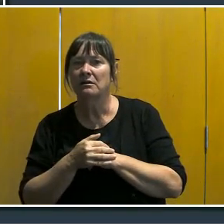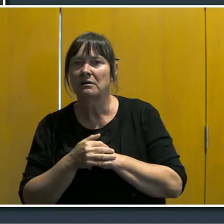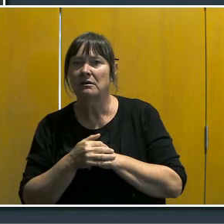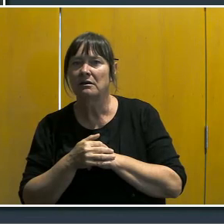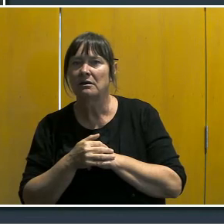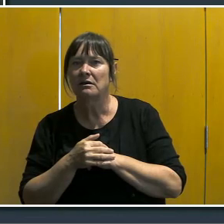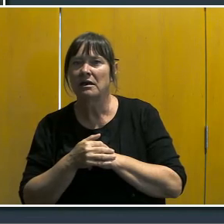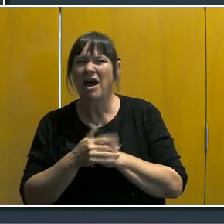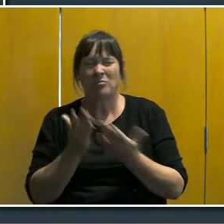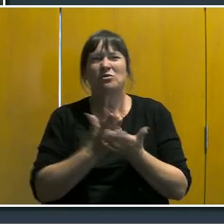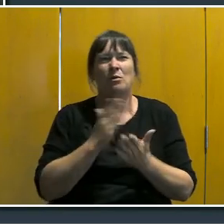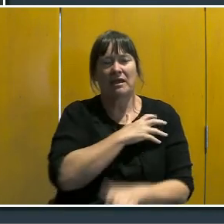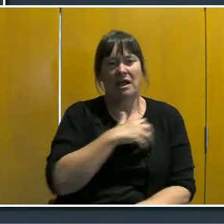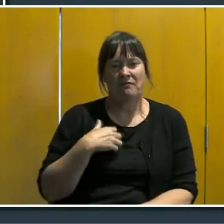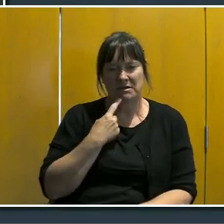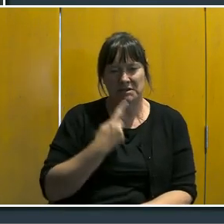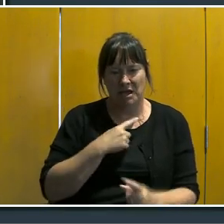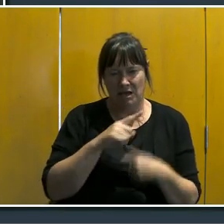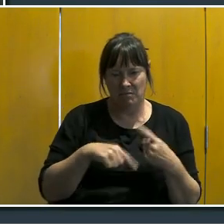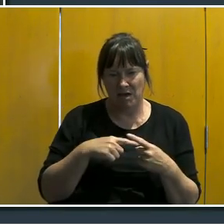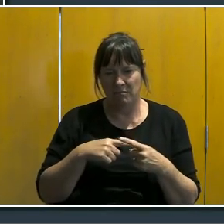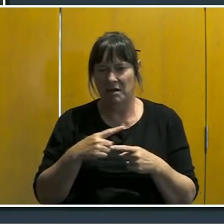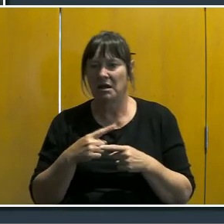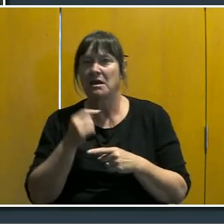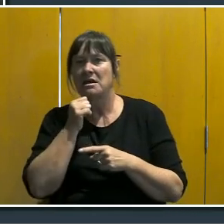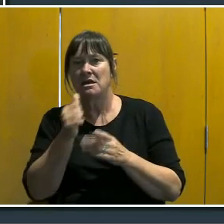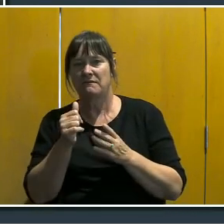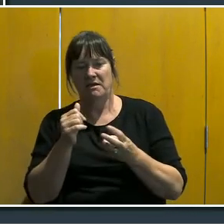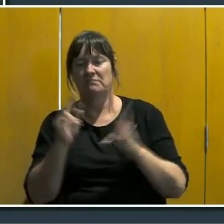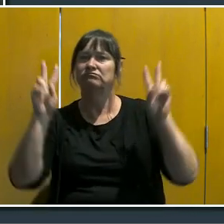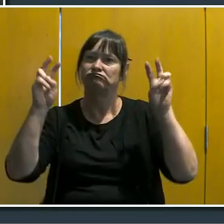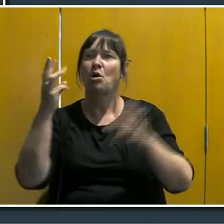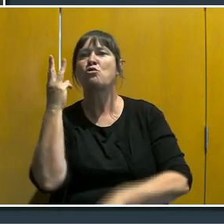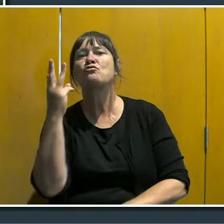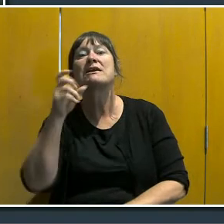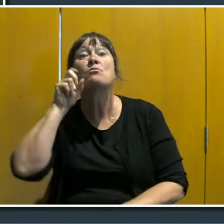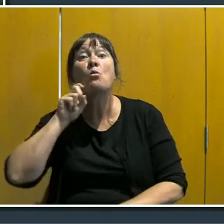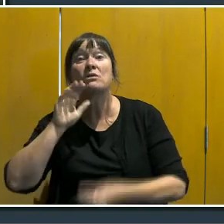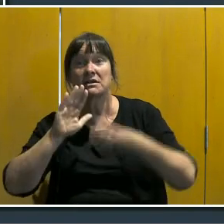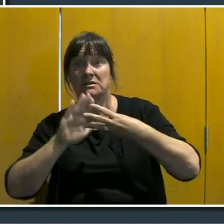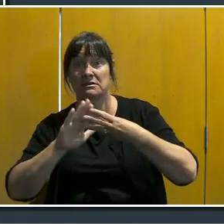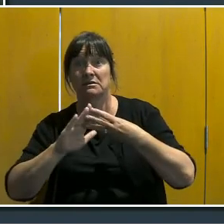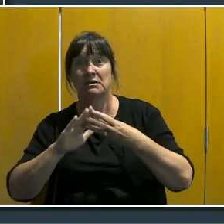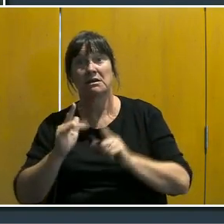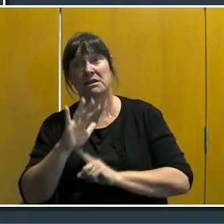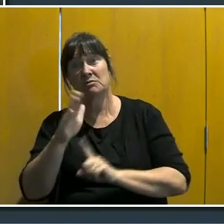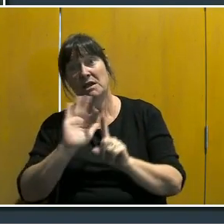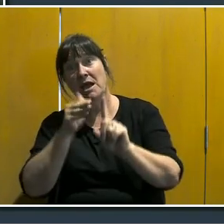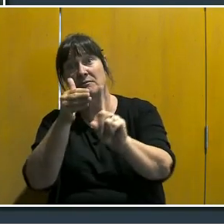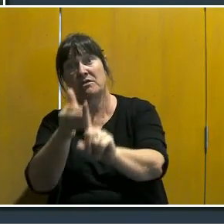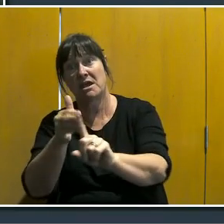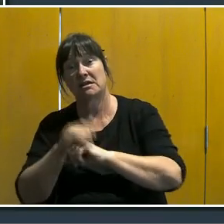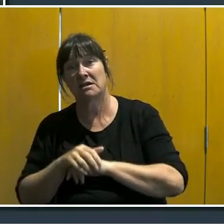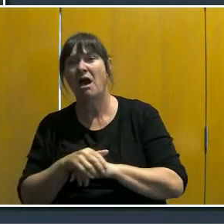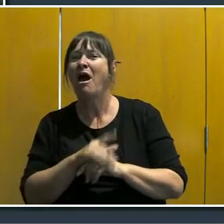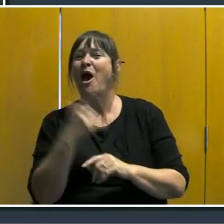government's talking about at the moment around that, but I think as we move towards three waters, I think that water one's an easy one to pick up and run with. And it was fascinating to watch the culture shift in Auckland